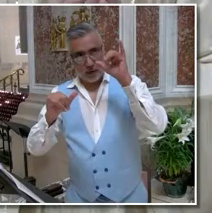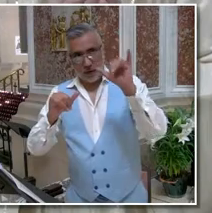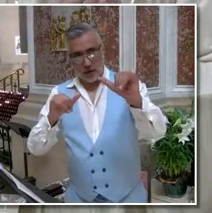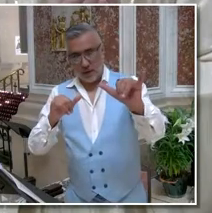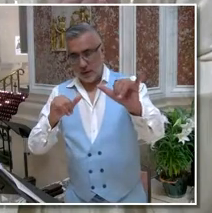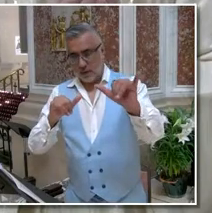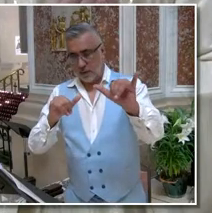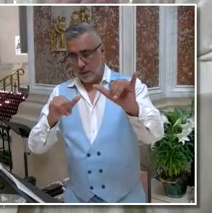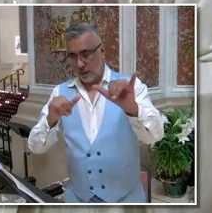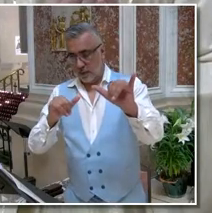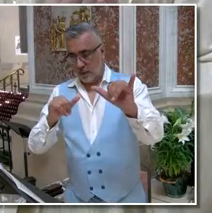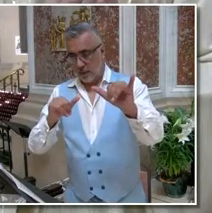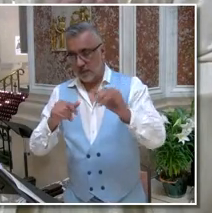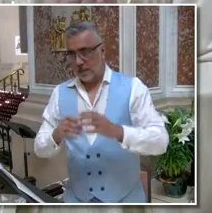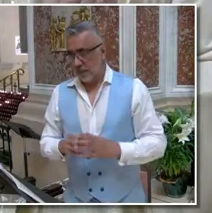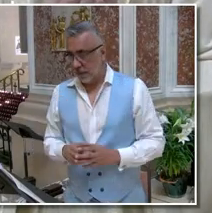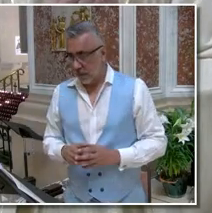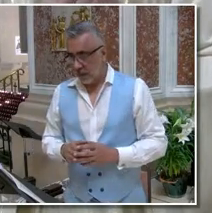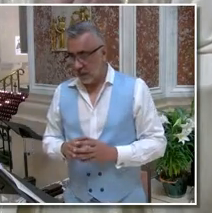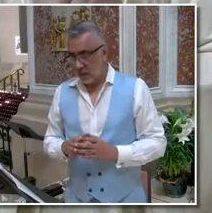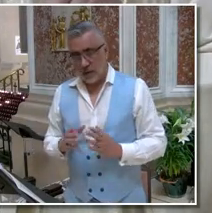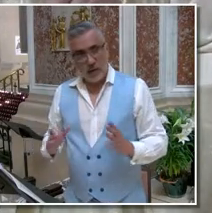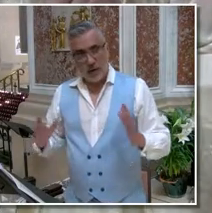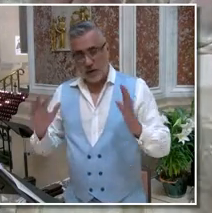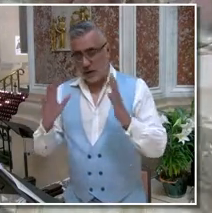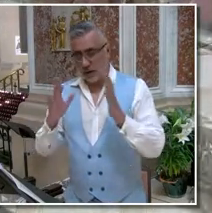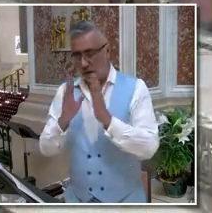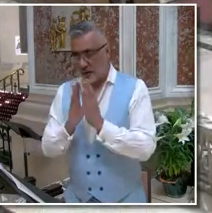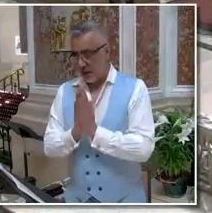forever and ever.